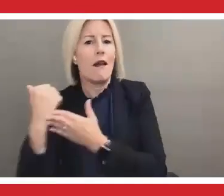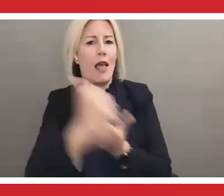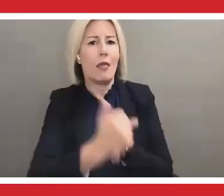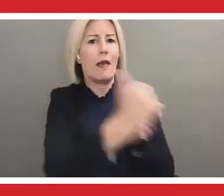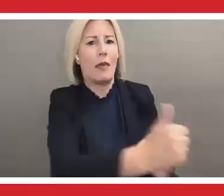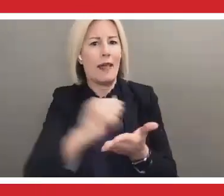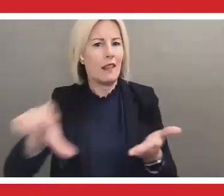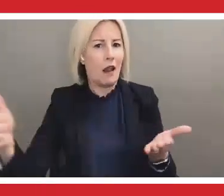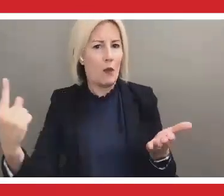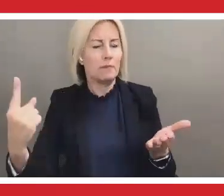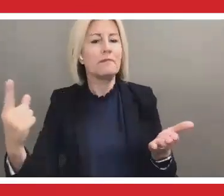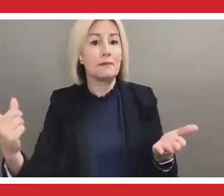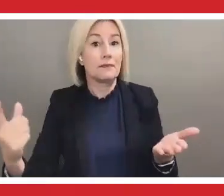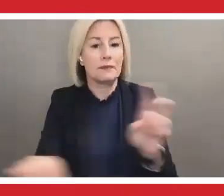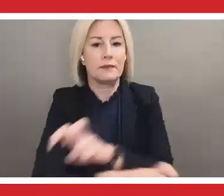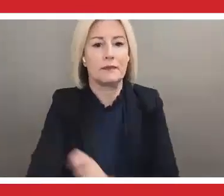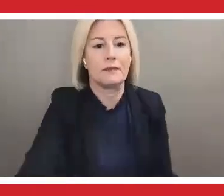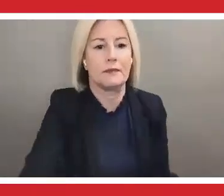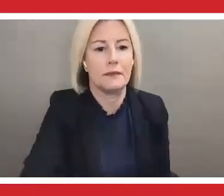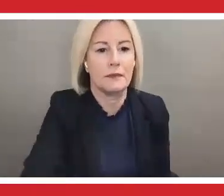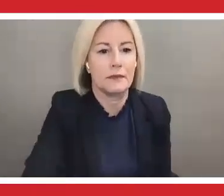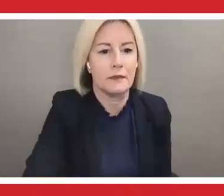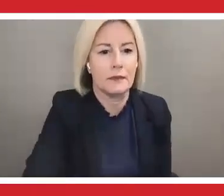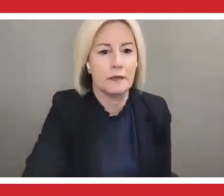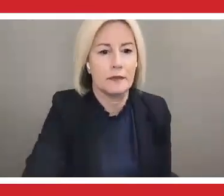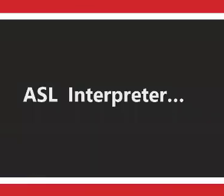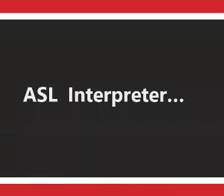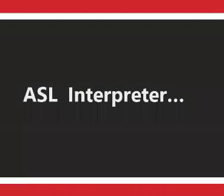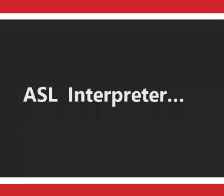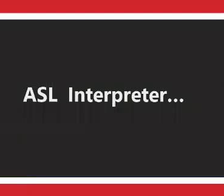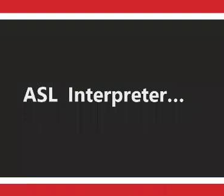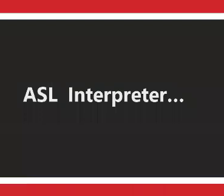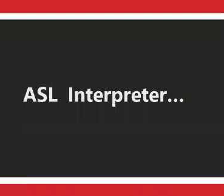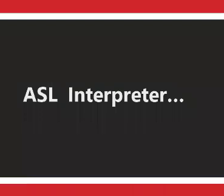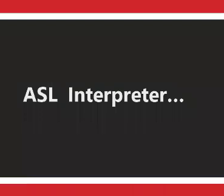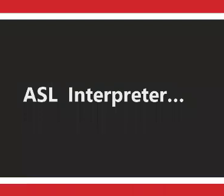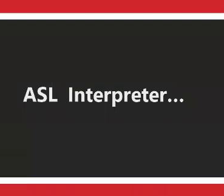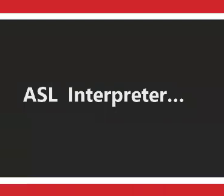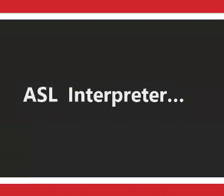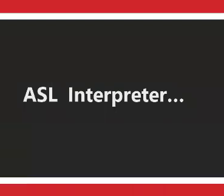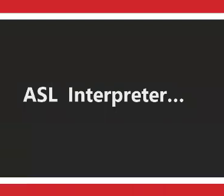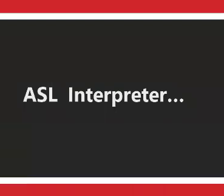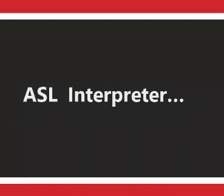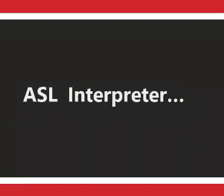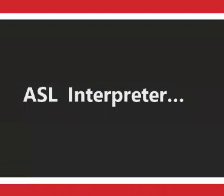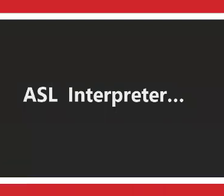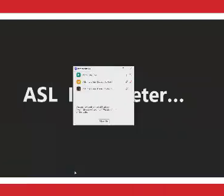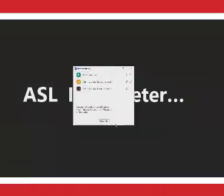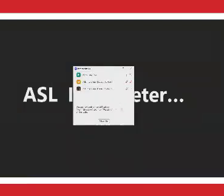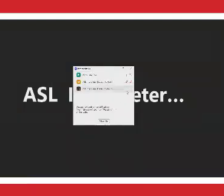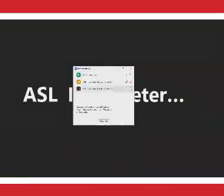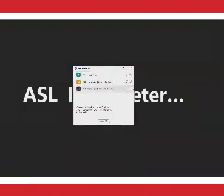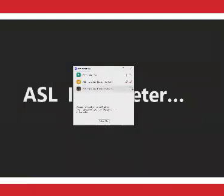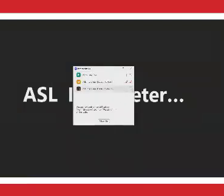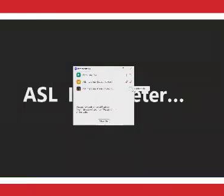one. Second is capacity within the government, including local government. So we introduced many different